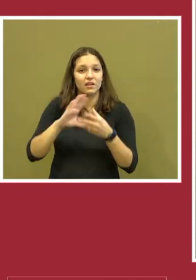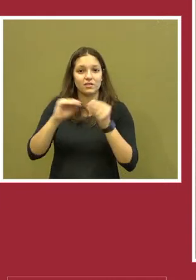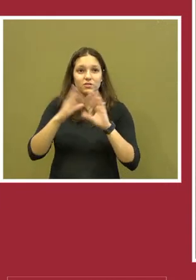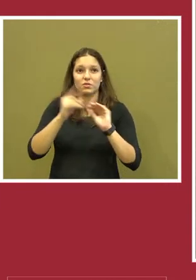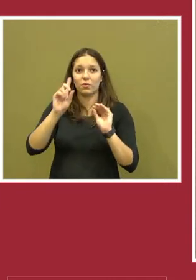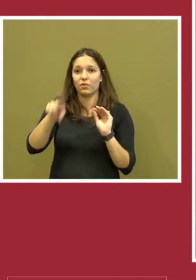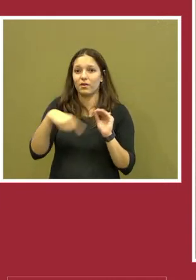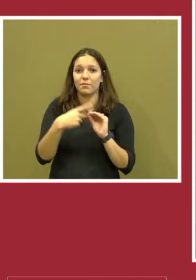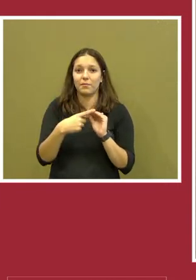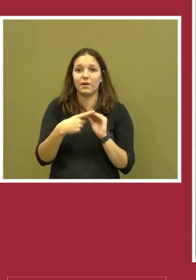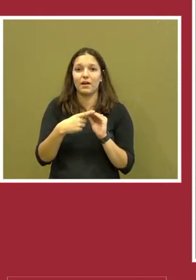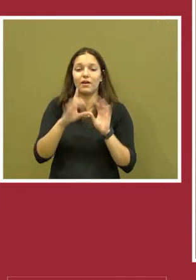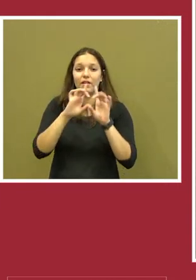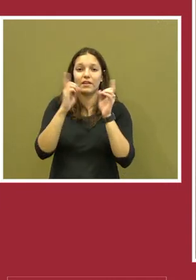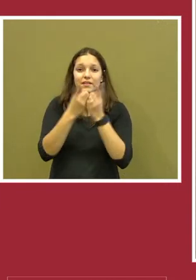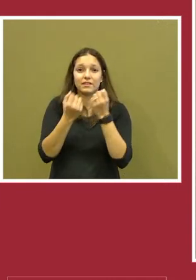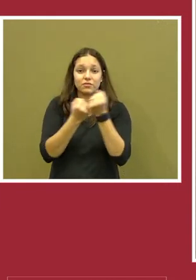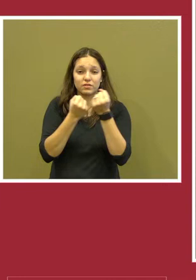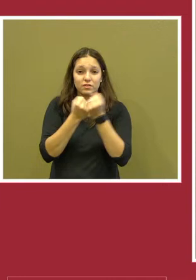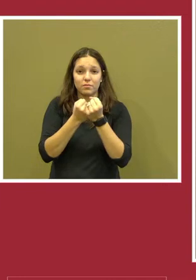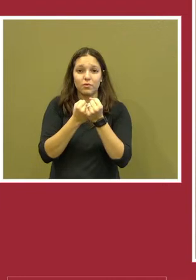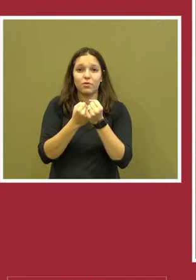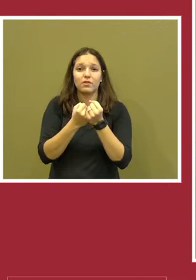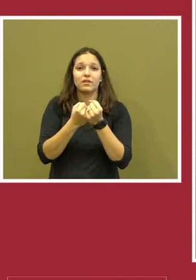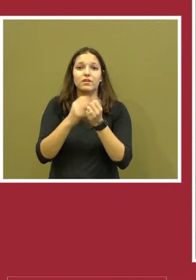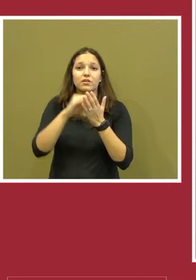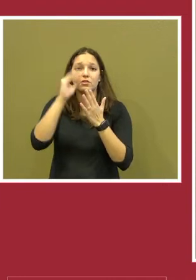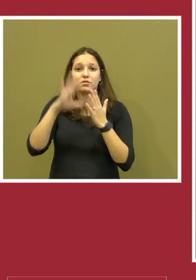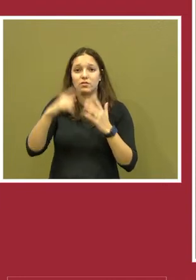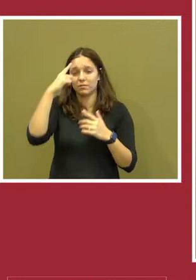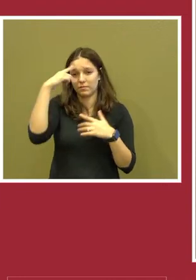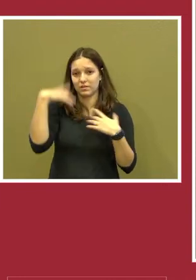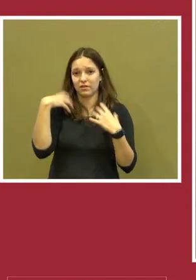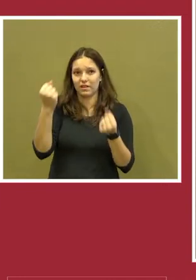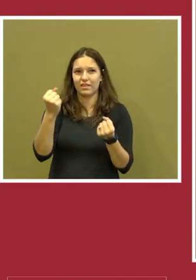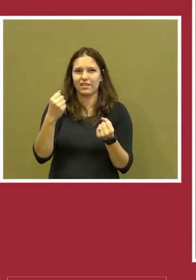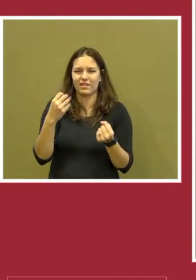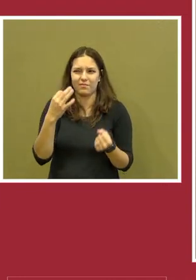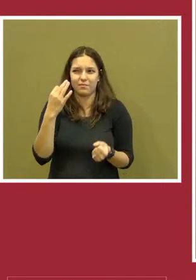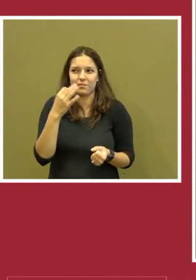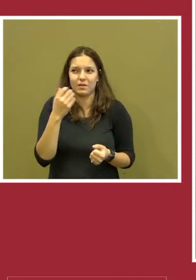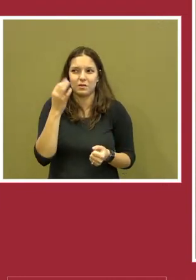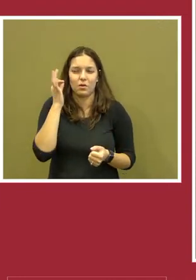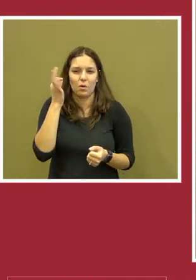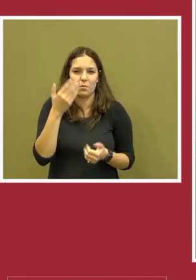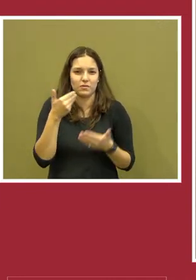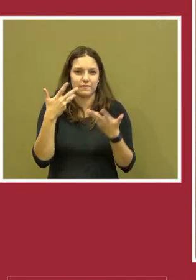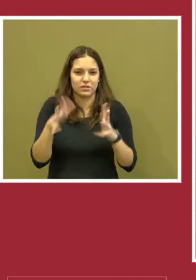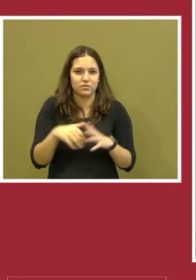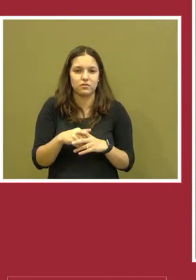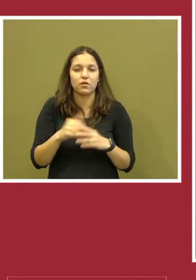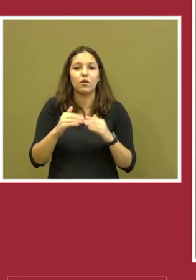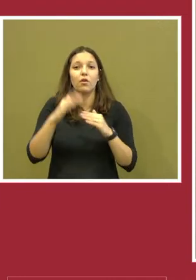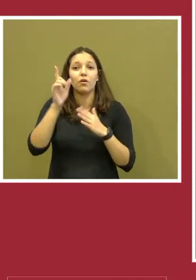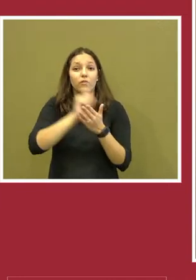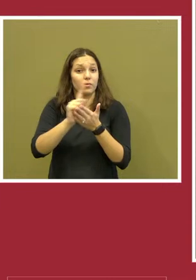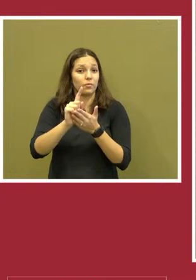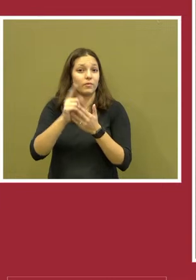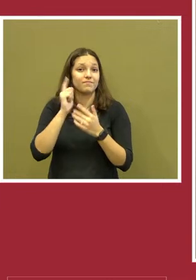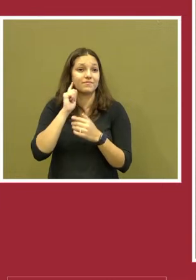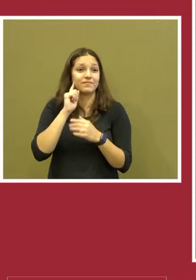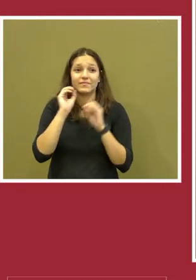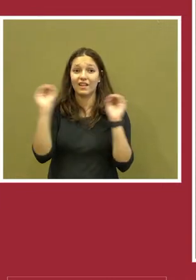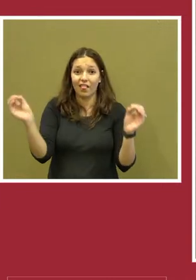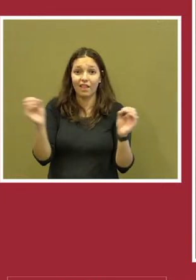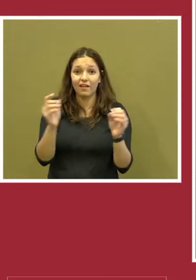about the district supporting student mental health. I'm almost done. More recently, after over a week of hearing next to nothing, I was